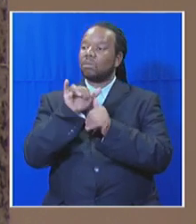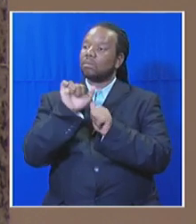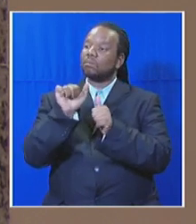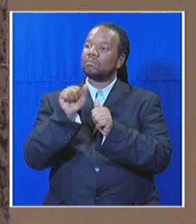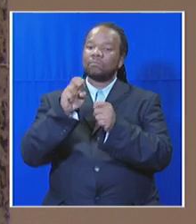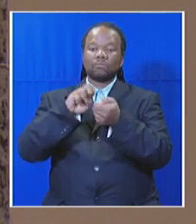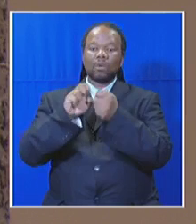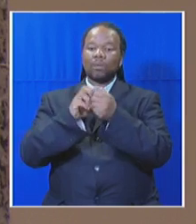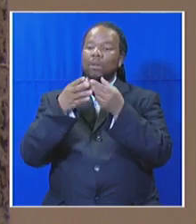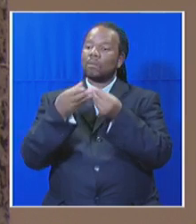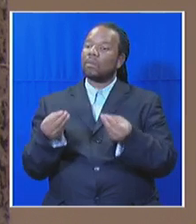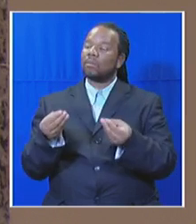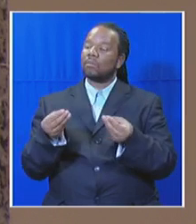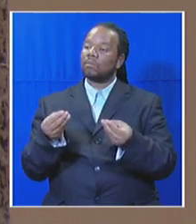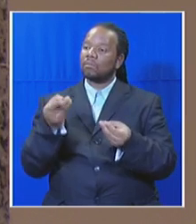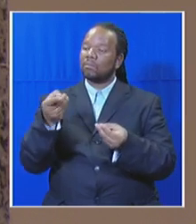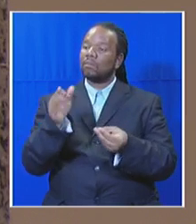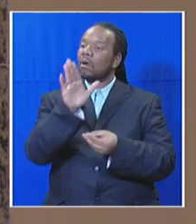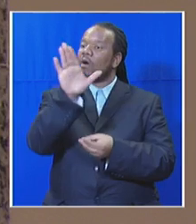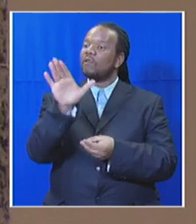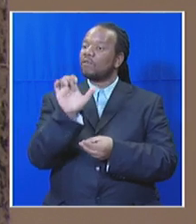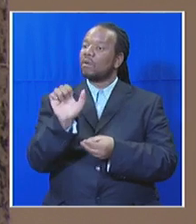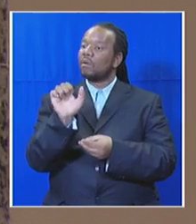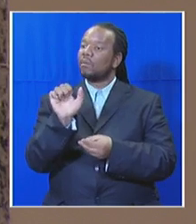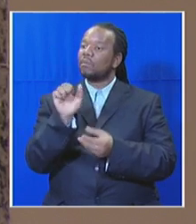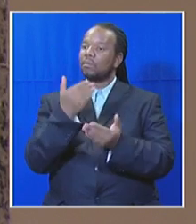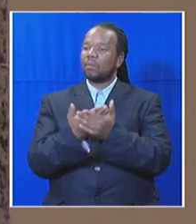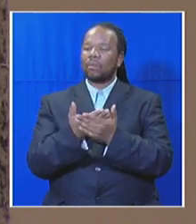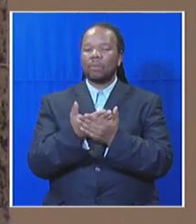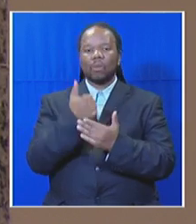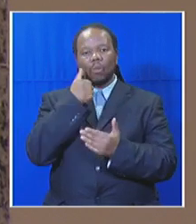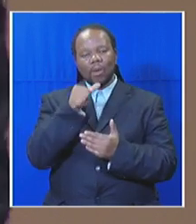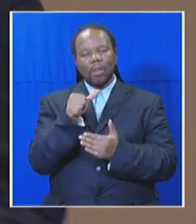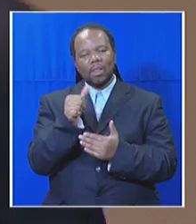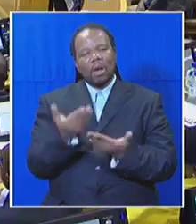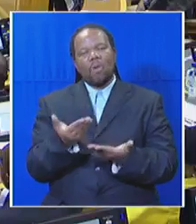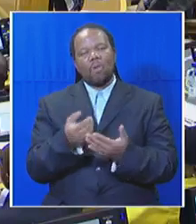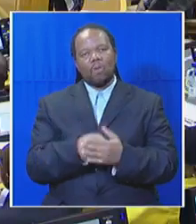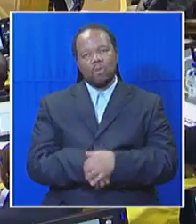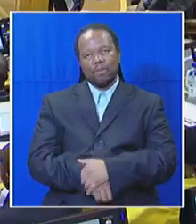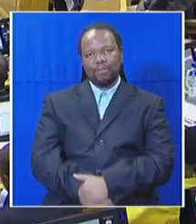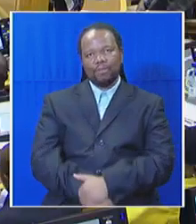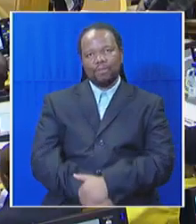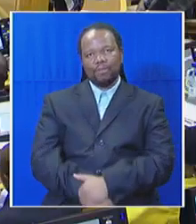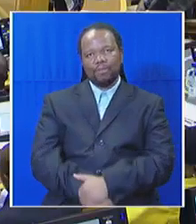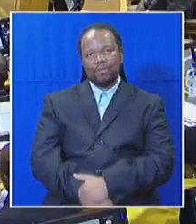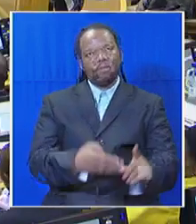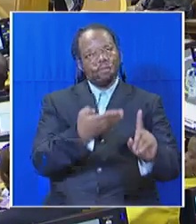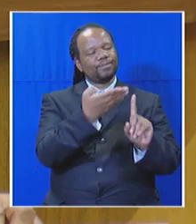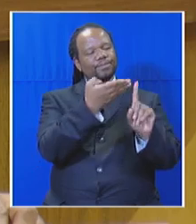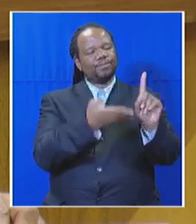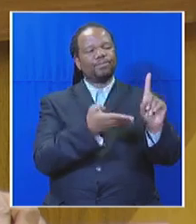that will affect the continent in the future? Thank you once more, President. The Honorable, the President.